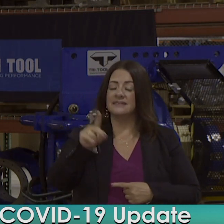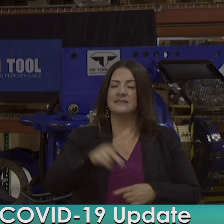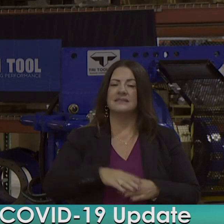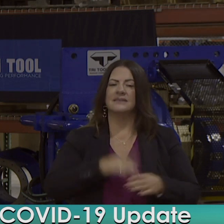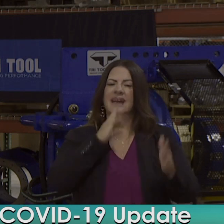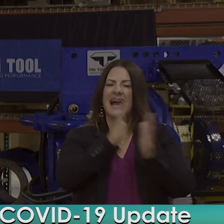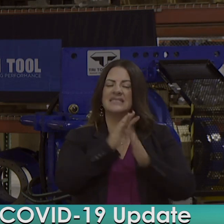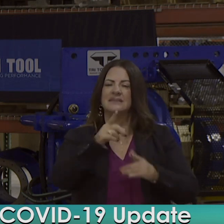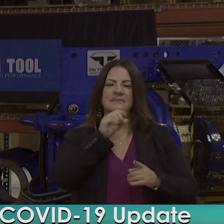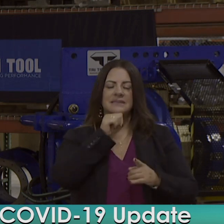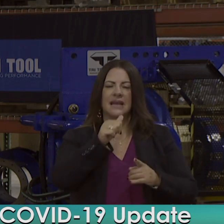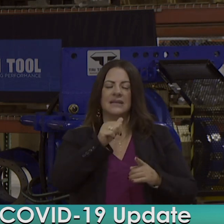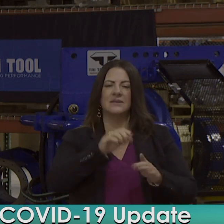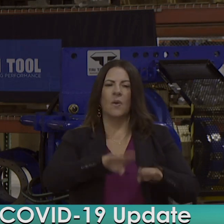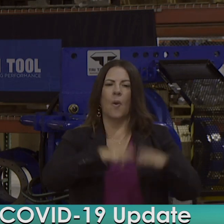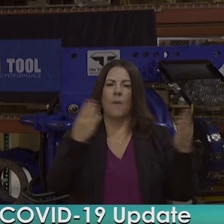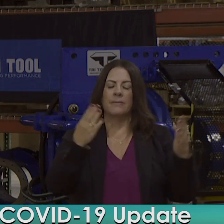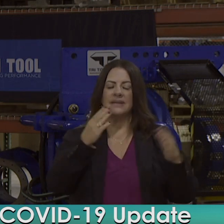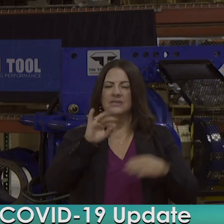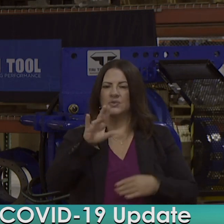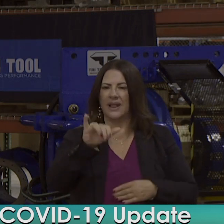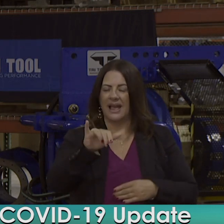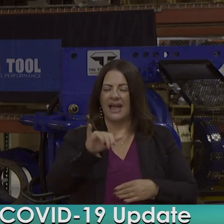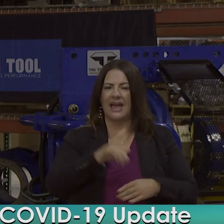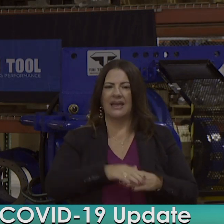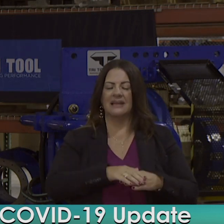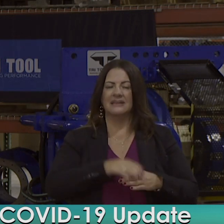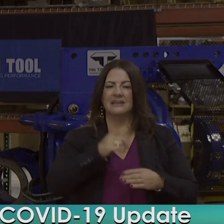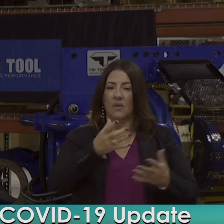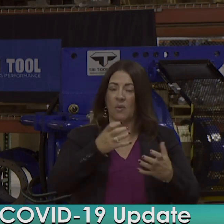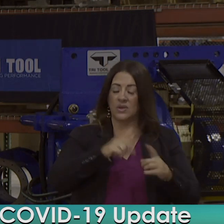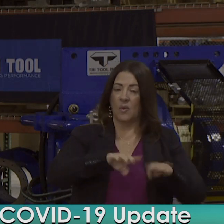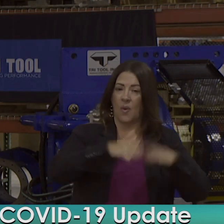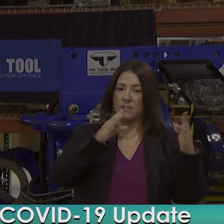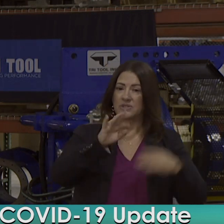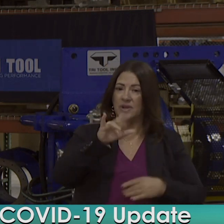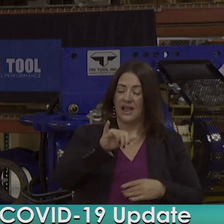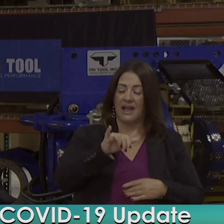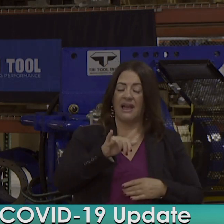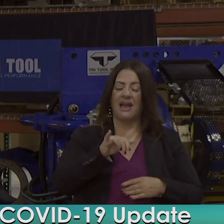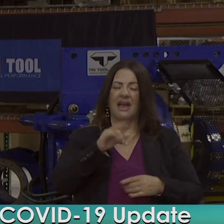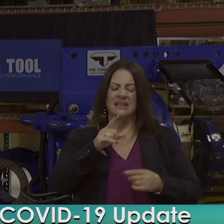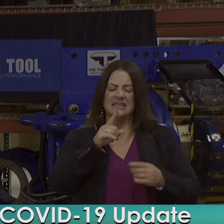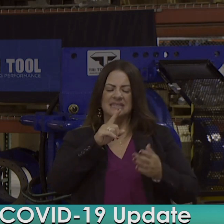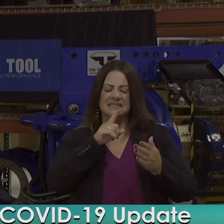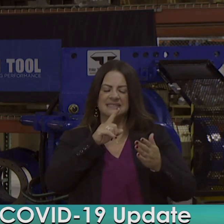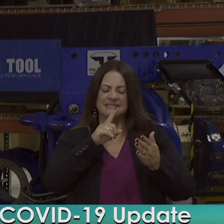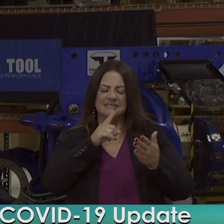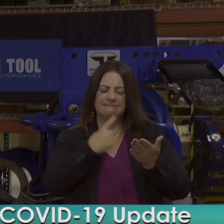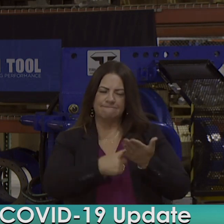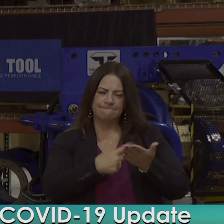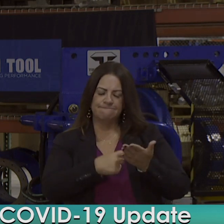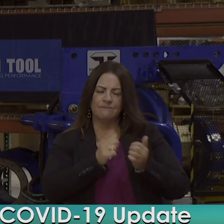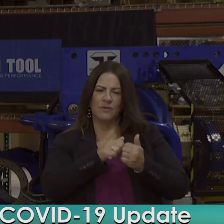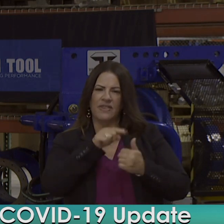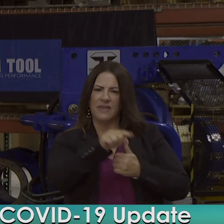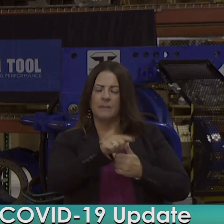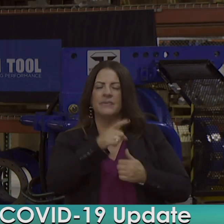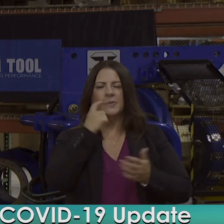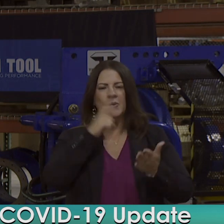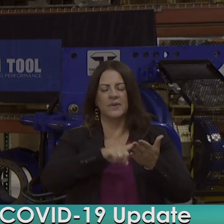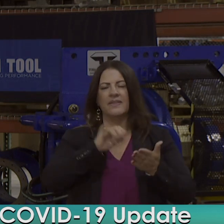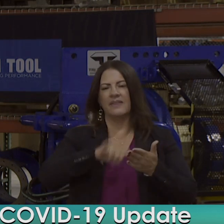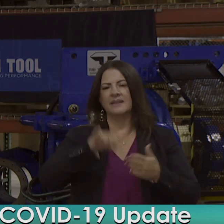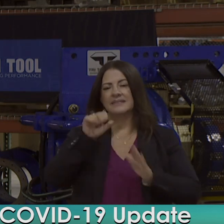July opening or reopening of their theme park. It was noted in Disney's announcement that the state of